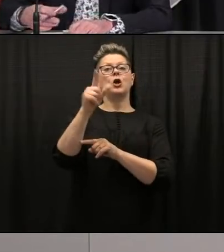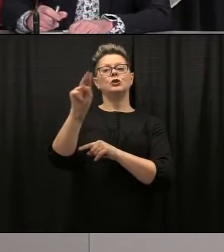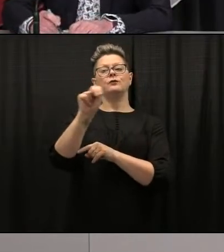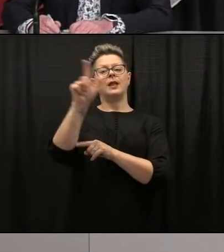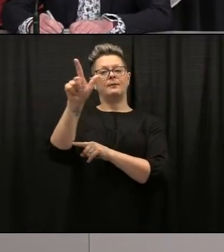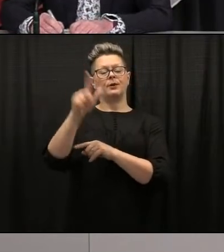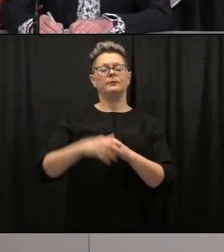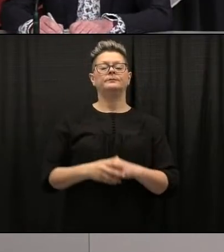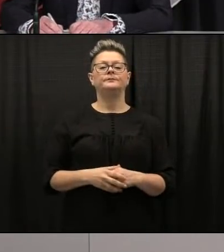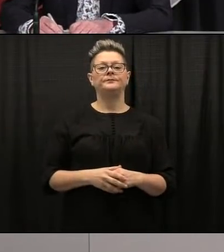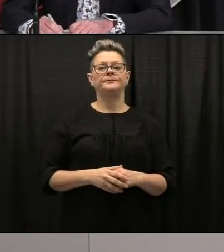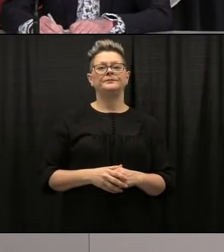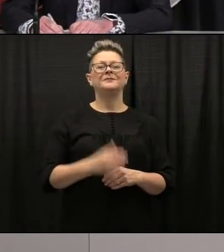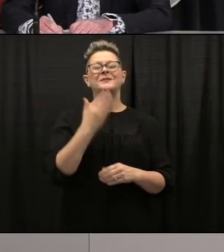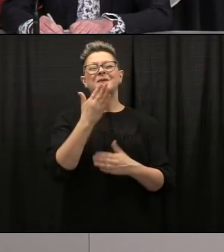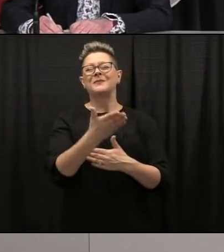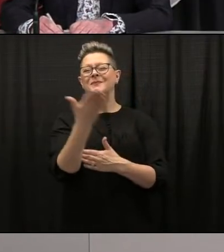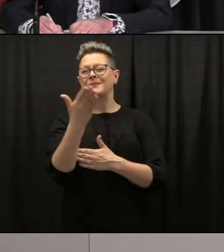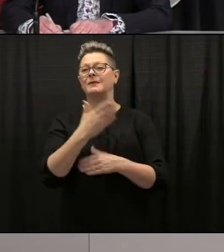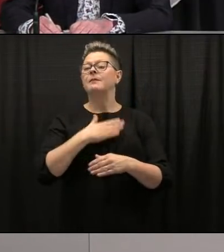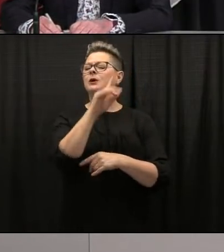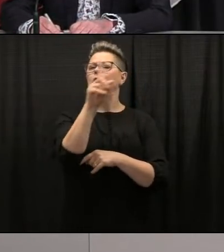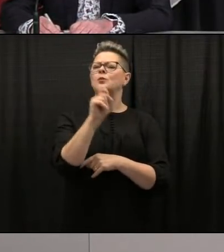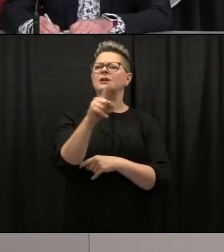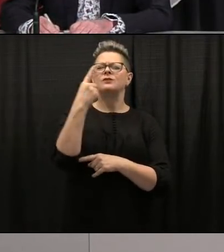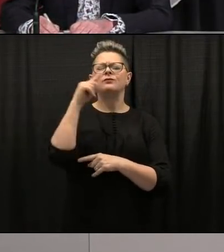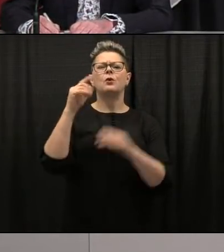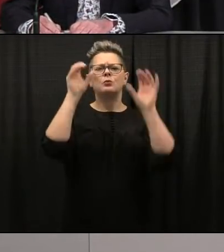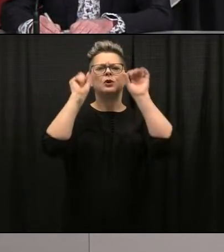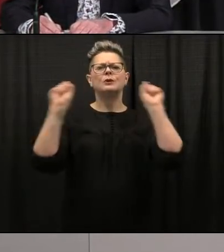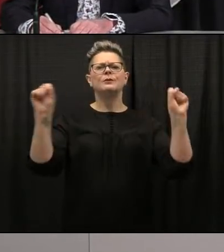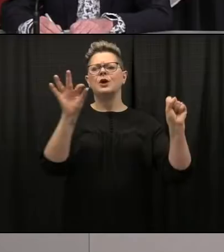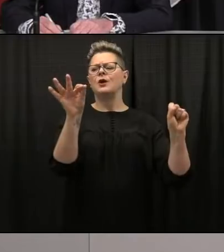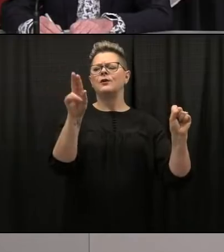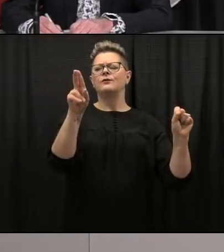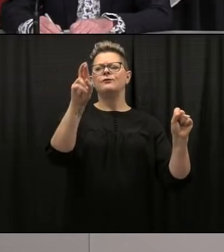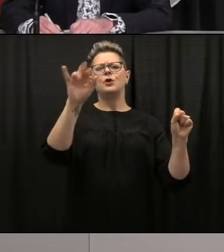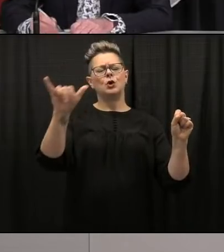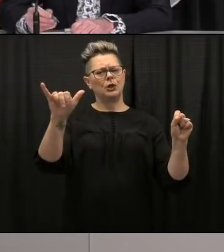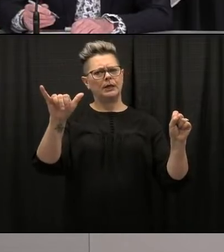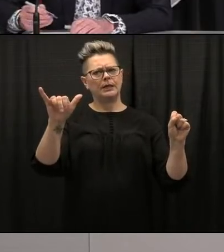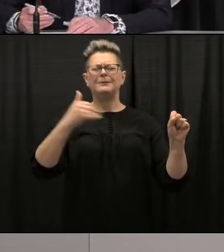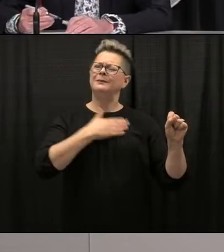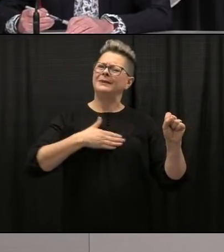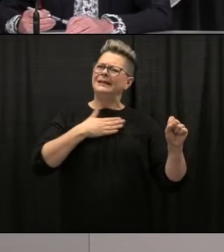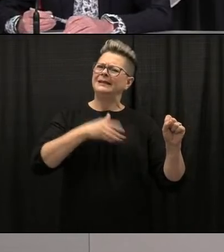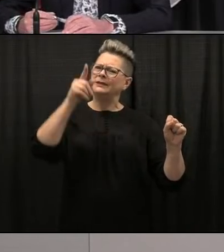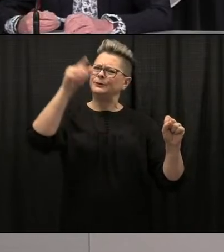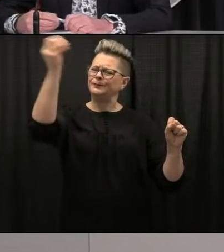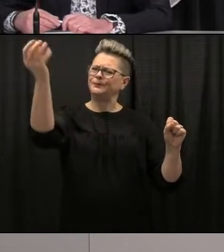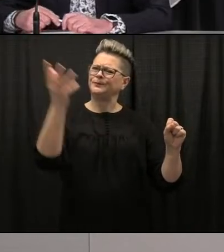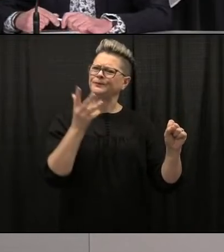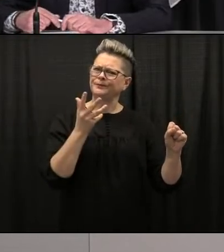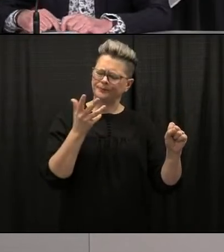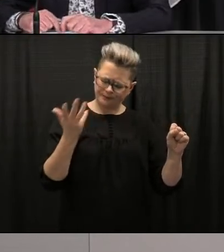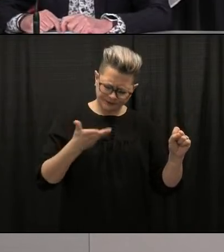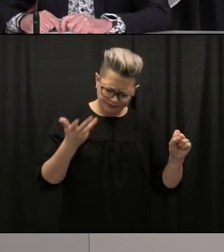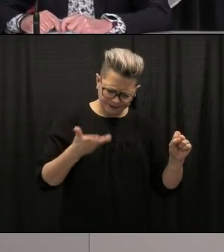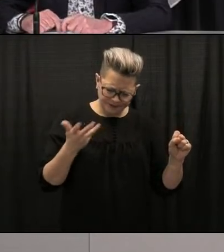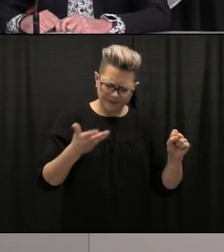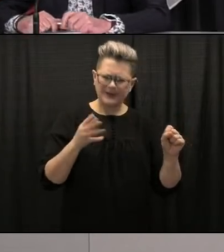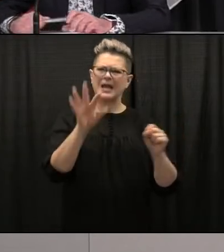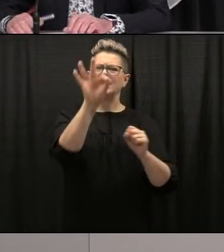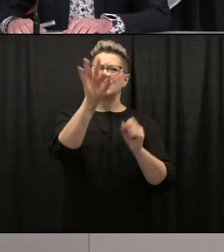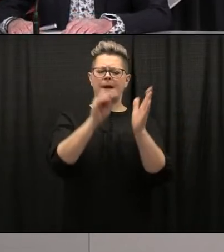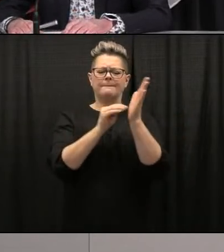Good morning. My question is for Premier Fury. Premier, I'm wondering if you could offer some more specifics on the $9